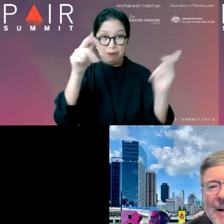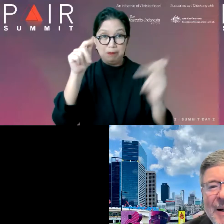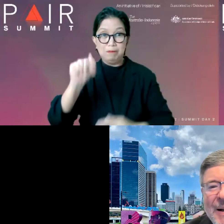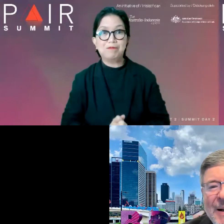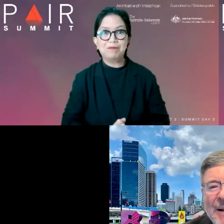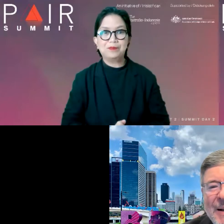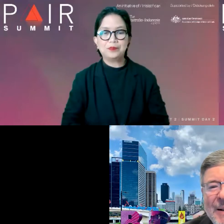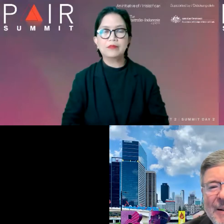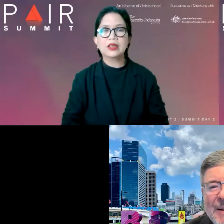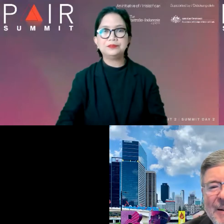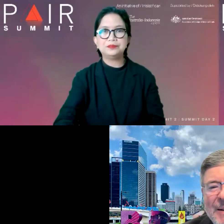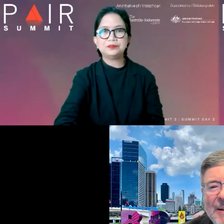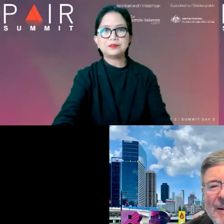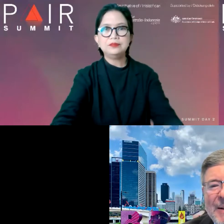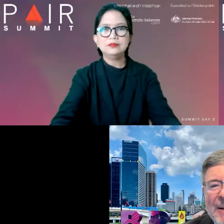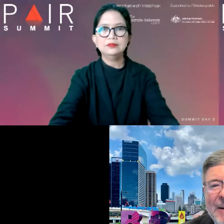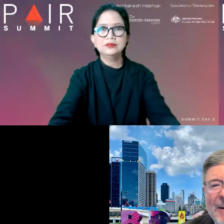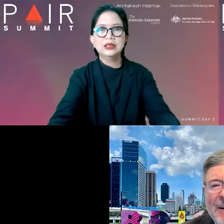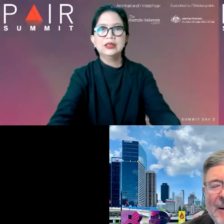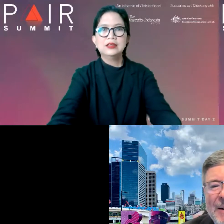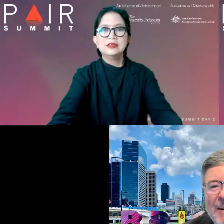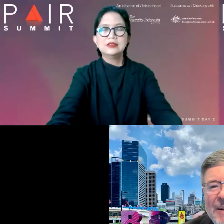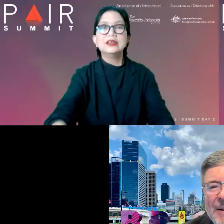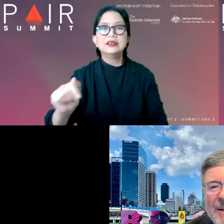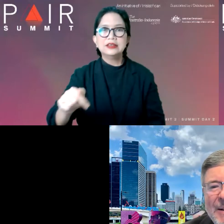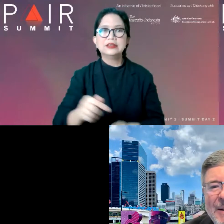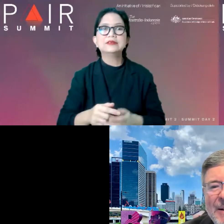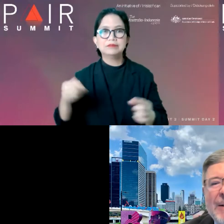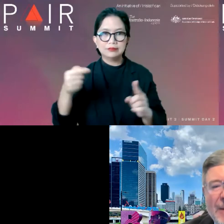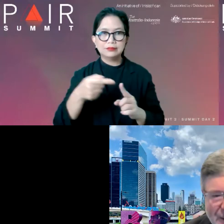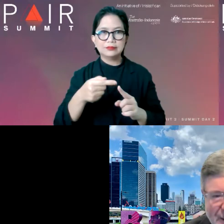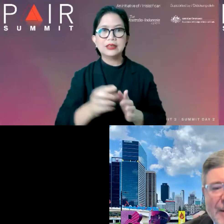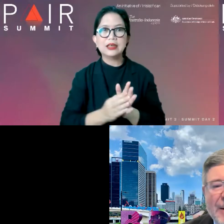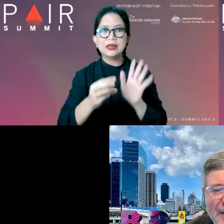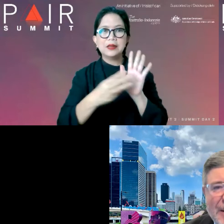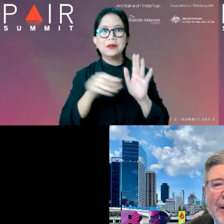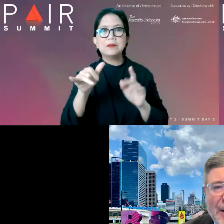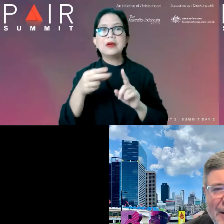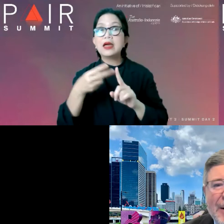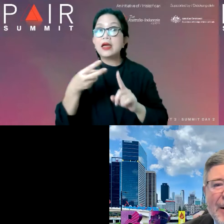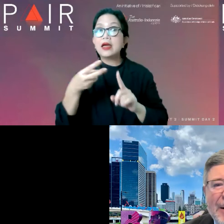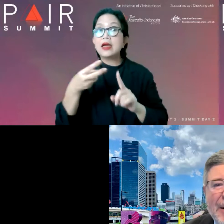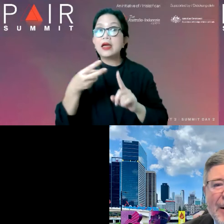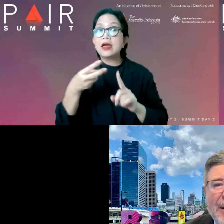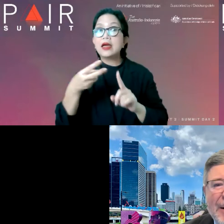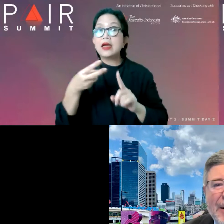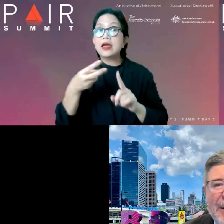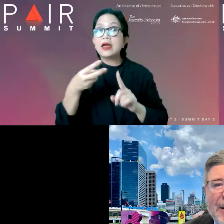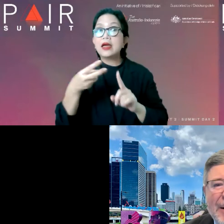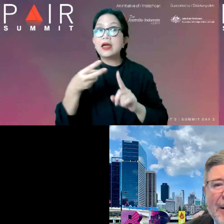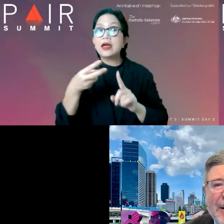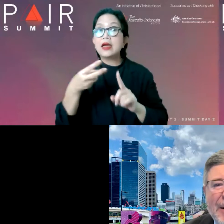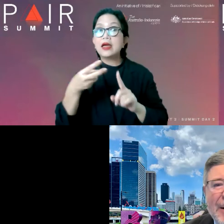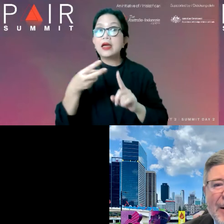Yeah, it's just trying to give people a bit of an idea of the scale of what we're talking about here. So thank you.